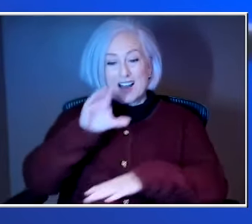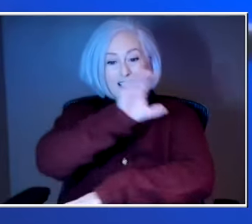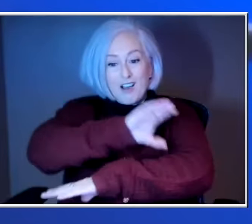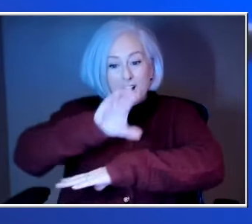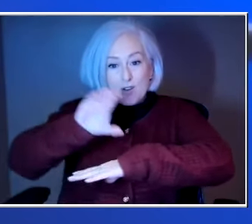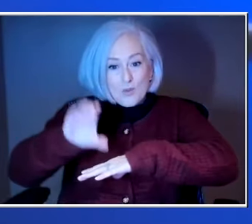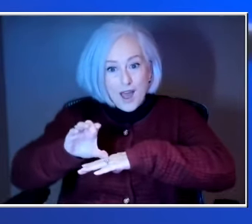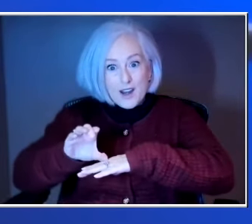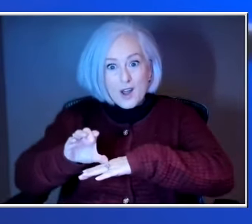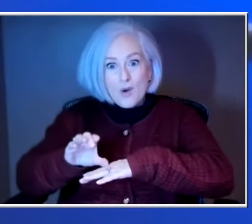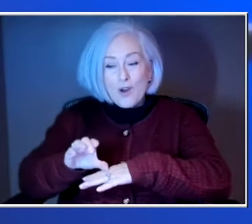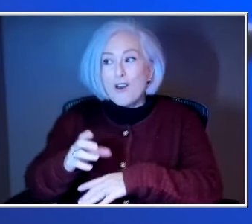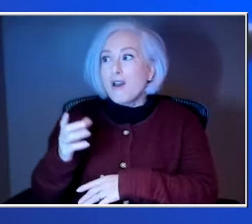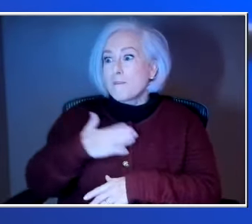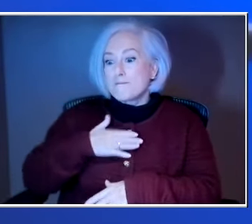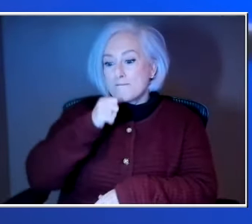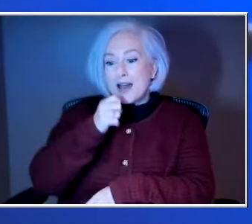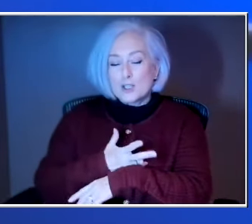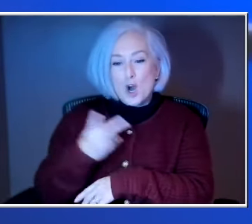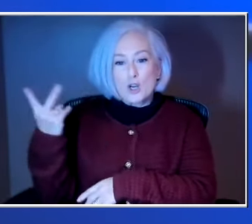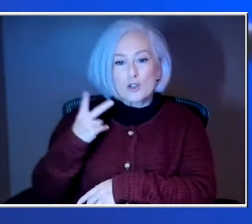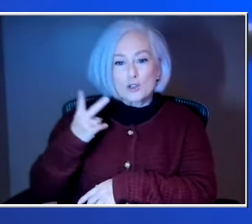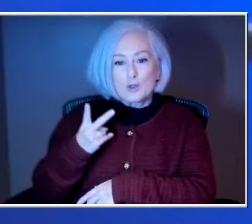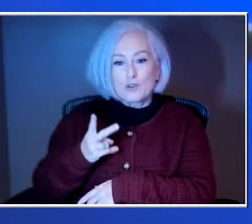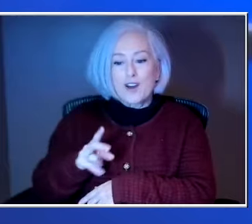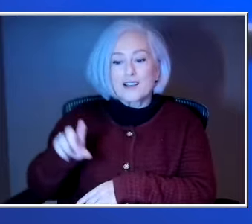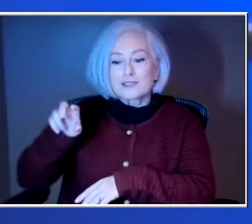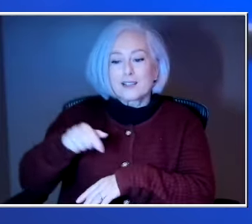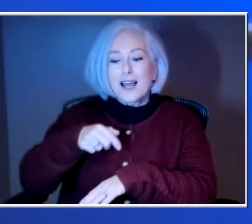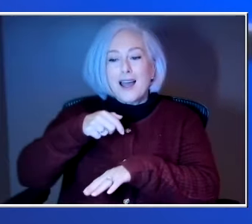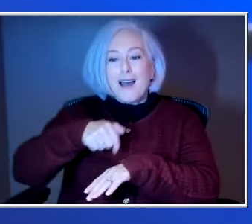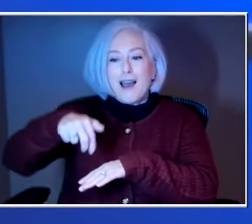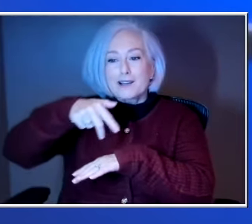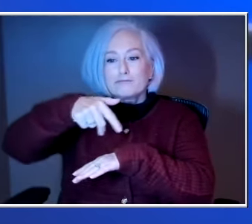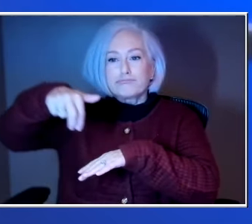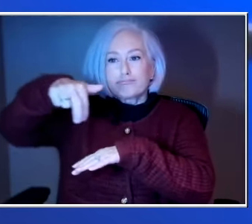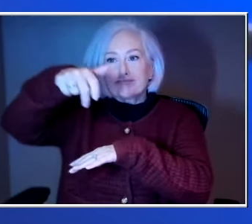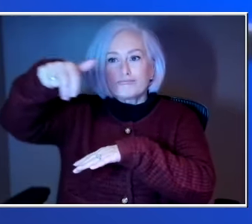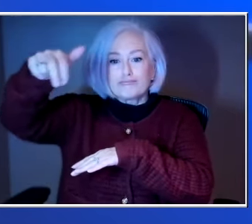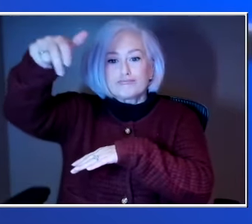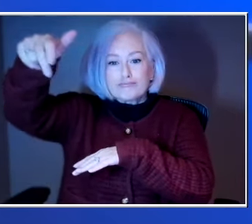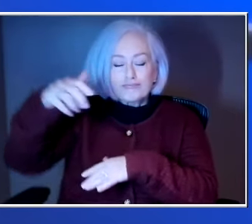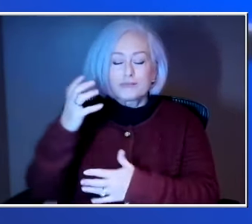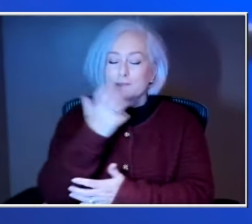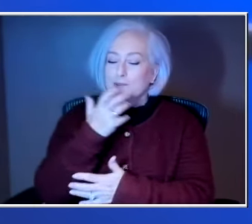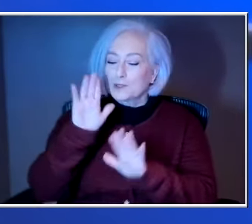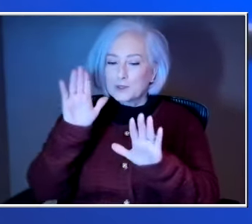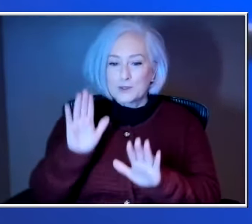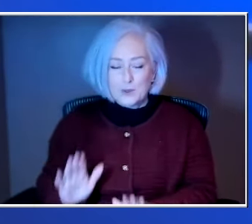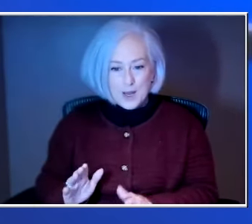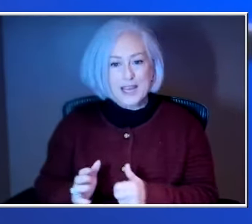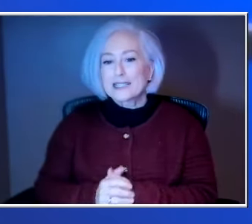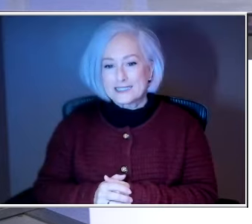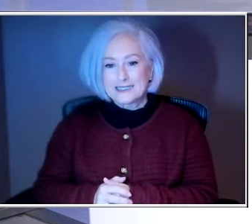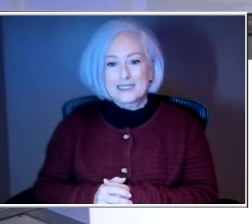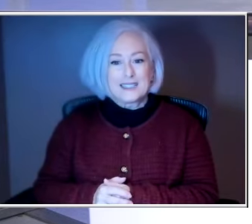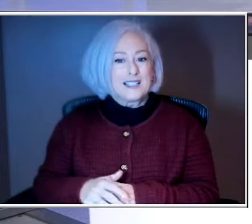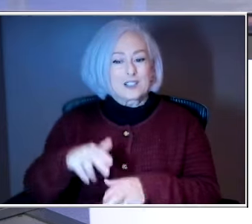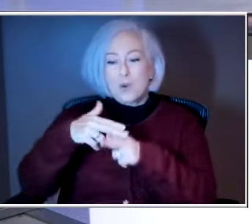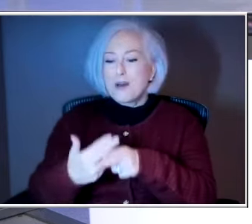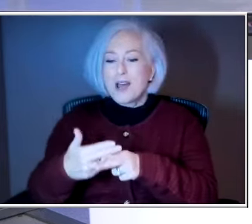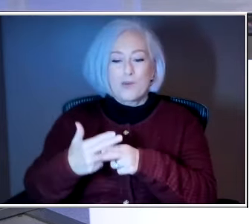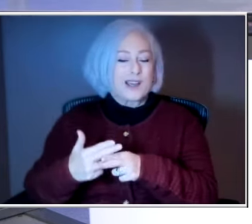It was wonderful. Just so many things I was missing out in life because of my weight was holding me back, and now I'm able to do so many more things. It's like a whole new